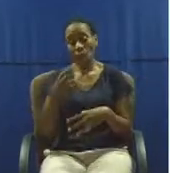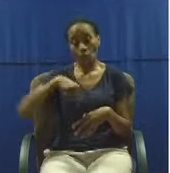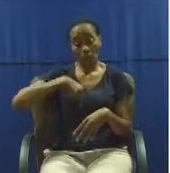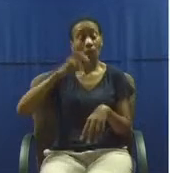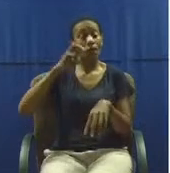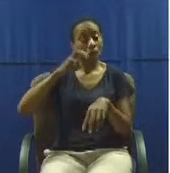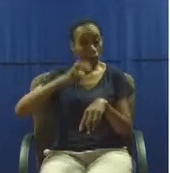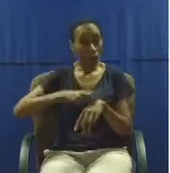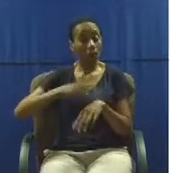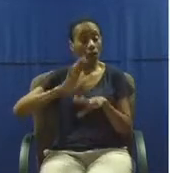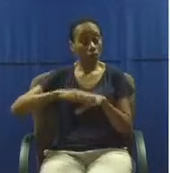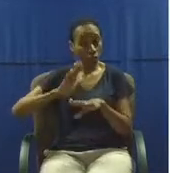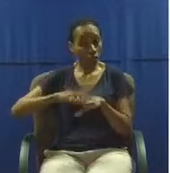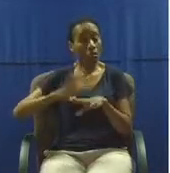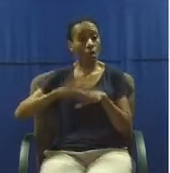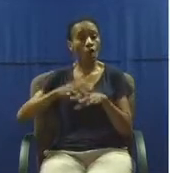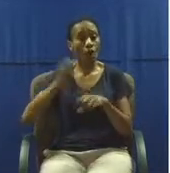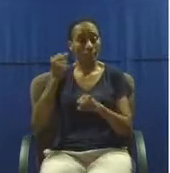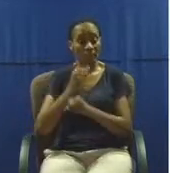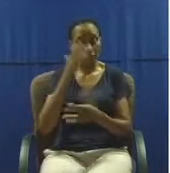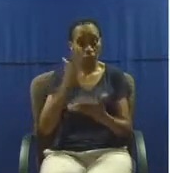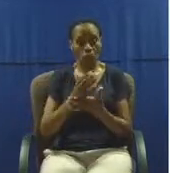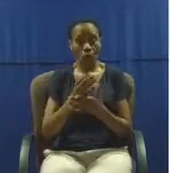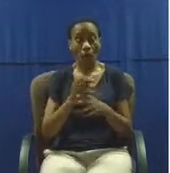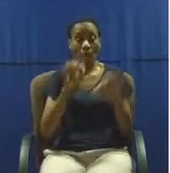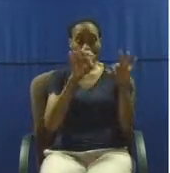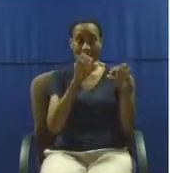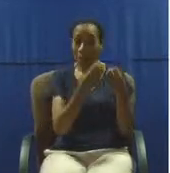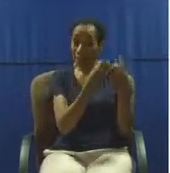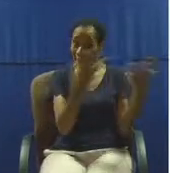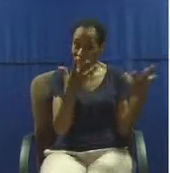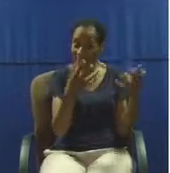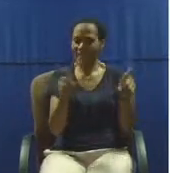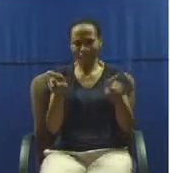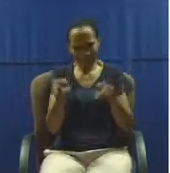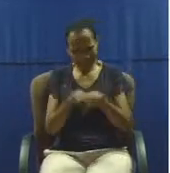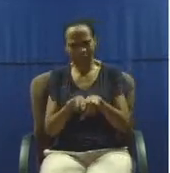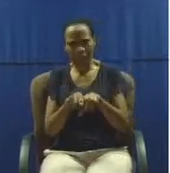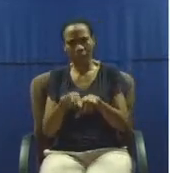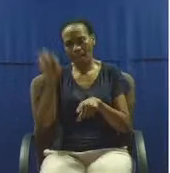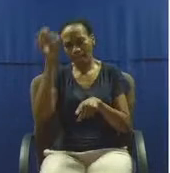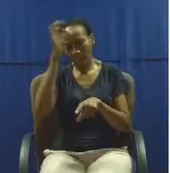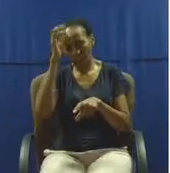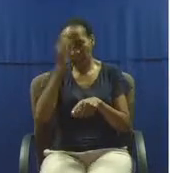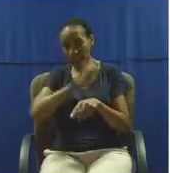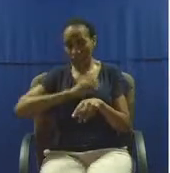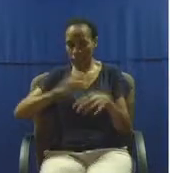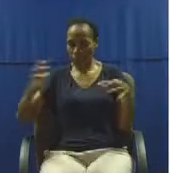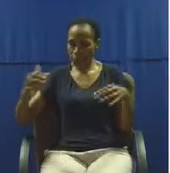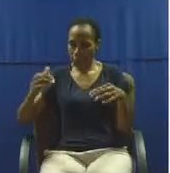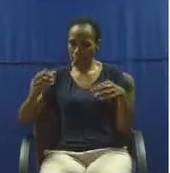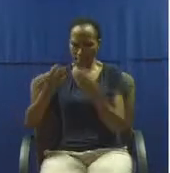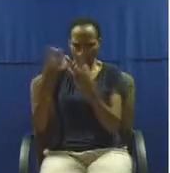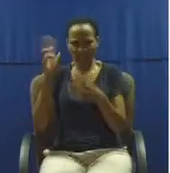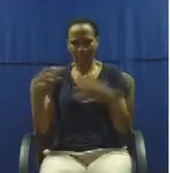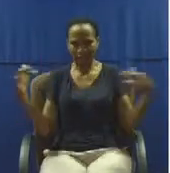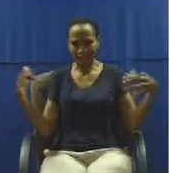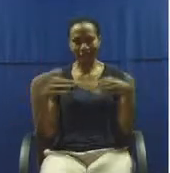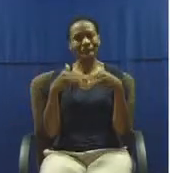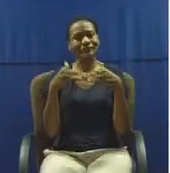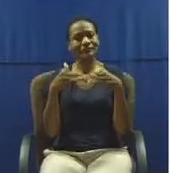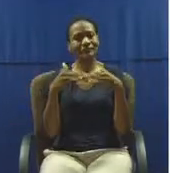need to bring that into line and make sure that we have sufficient number of police, but also to increase their